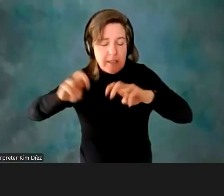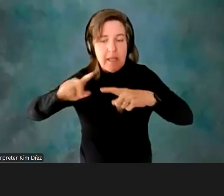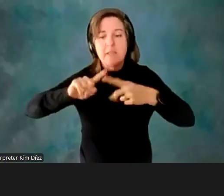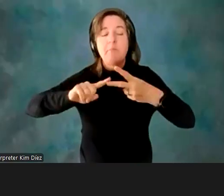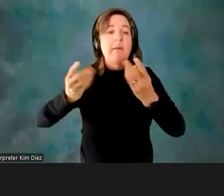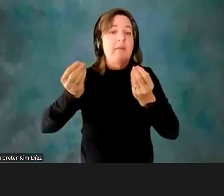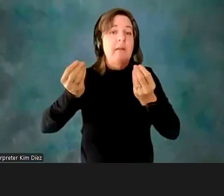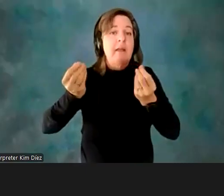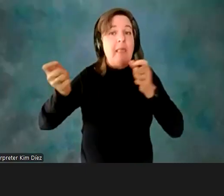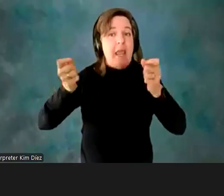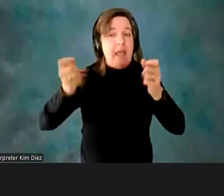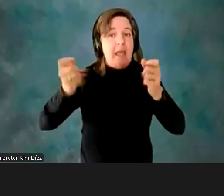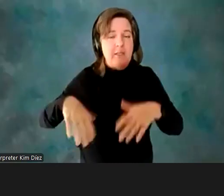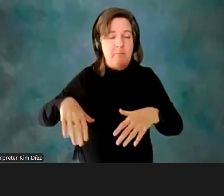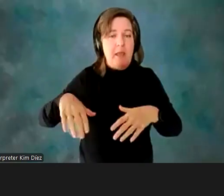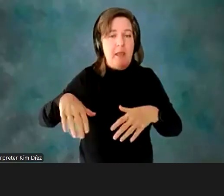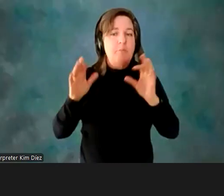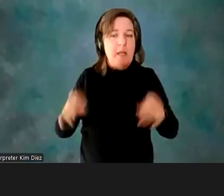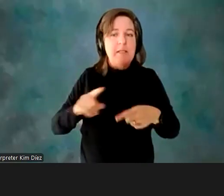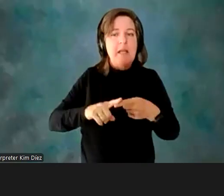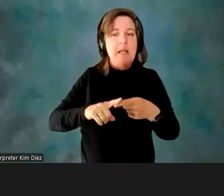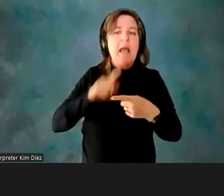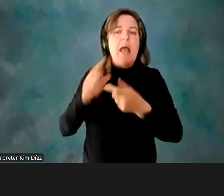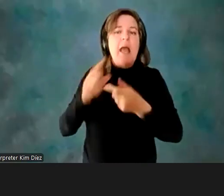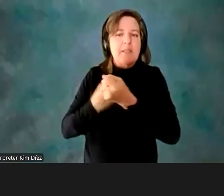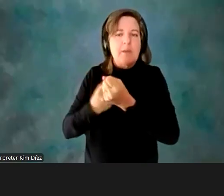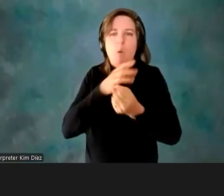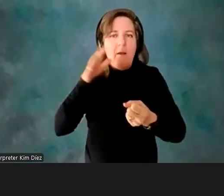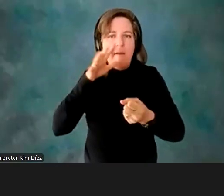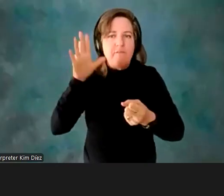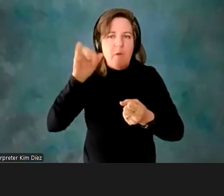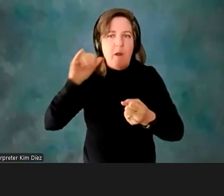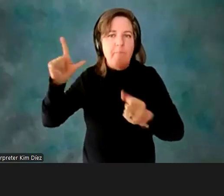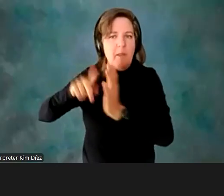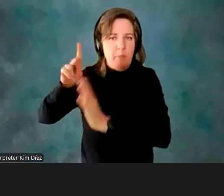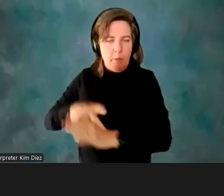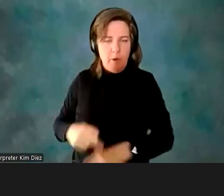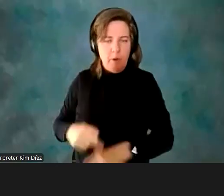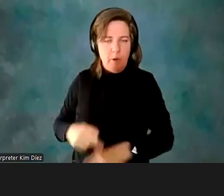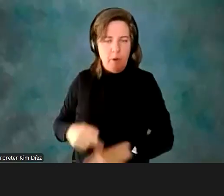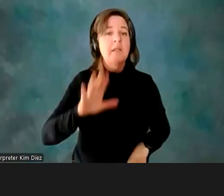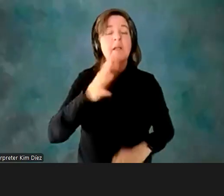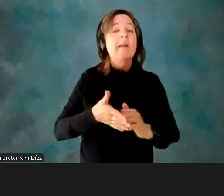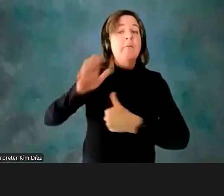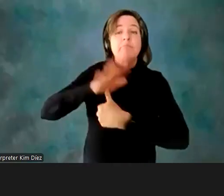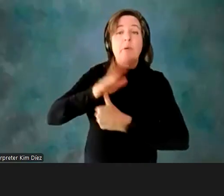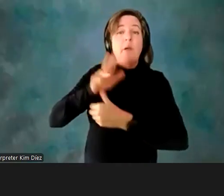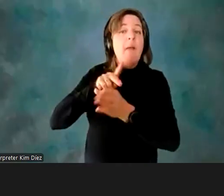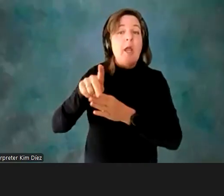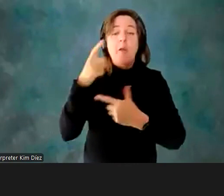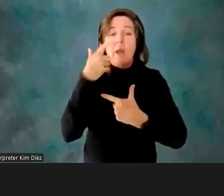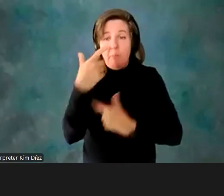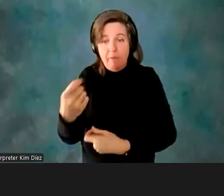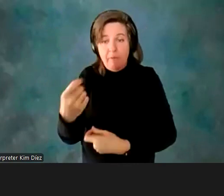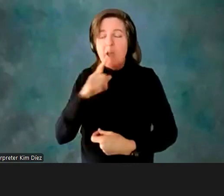of NRCS Farm Bill programs. Kent's primary professional interest is